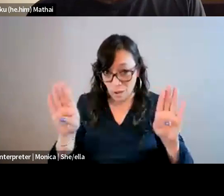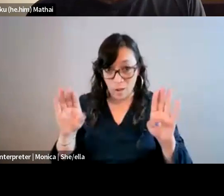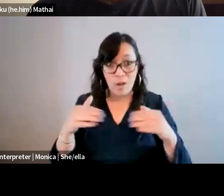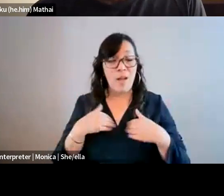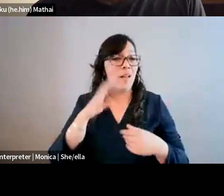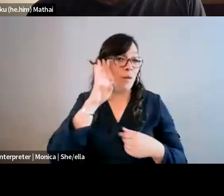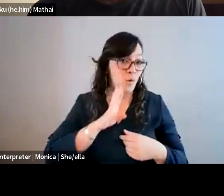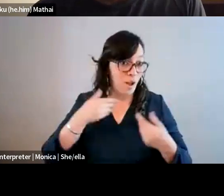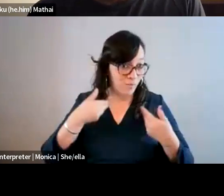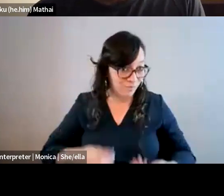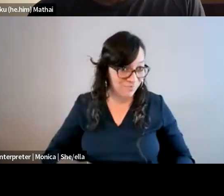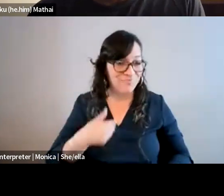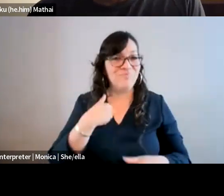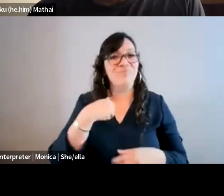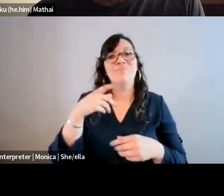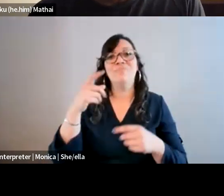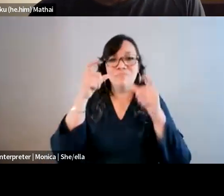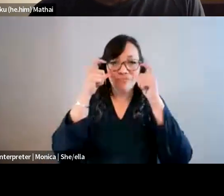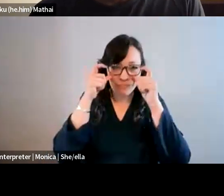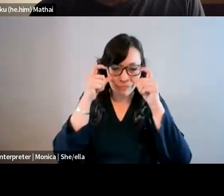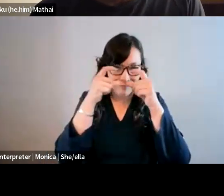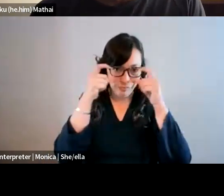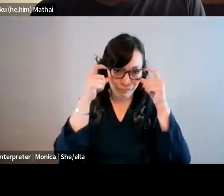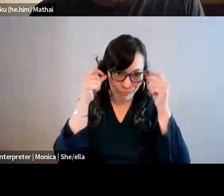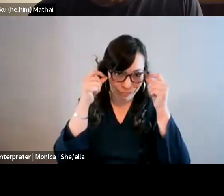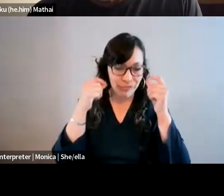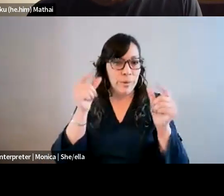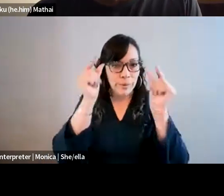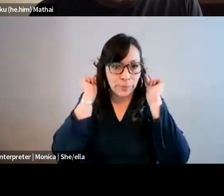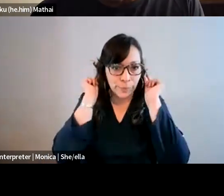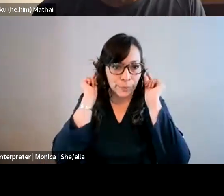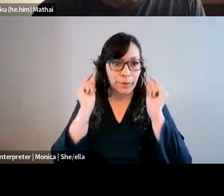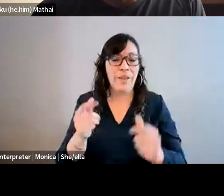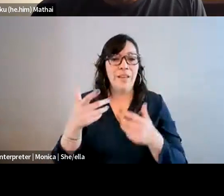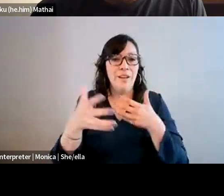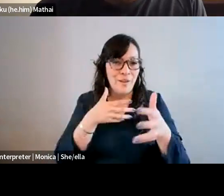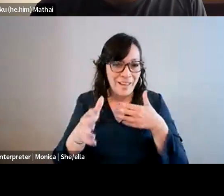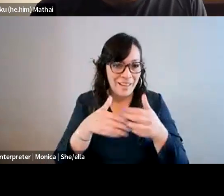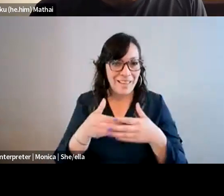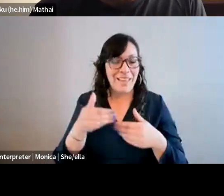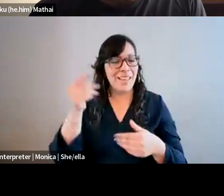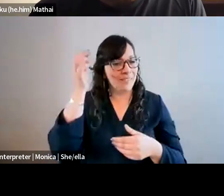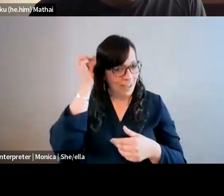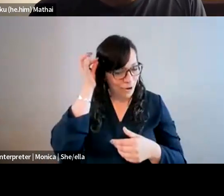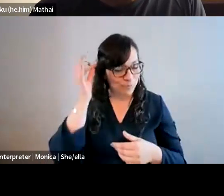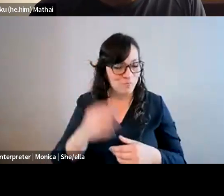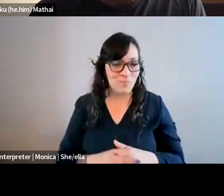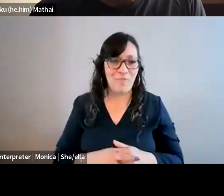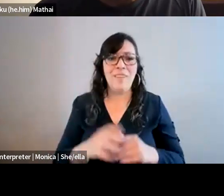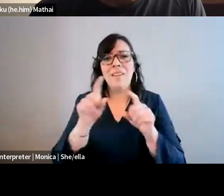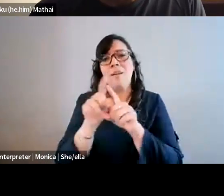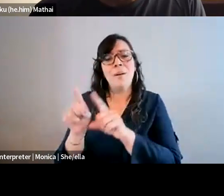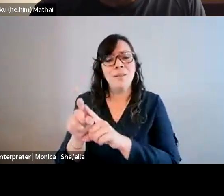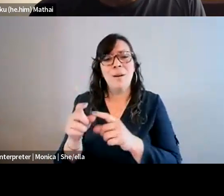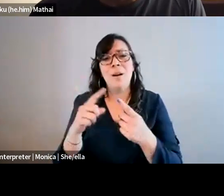with, you know, wearing glasses, rectangular glasses, a short haircut, graying black hair. And I'm also,